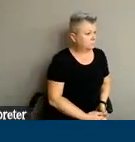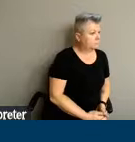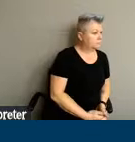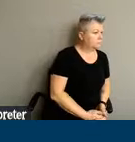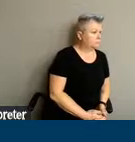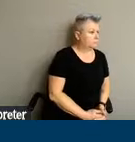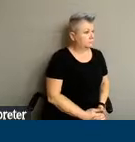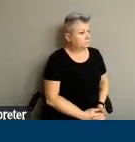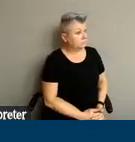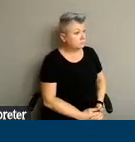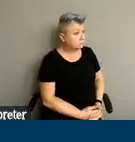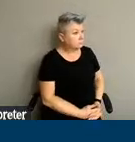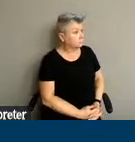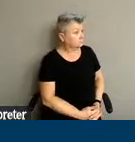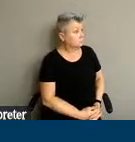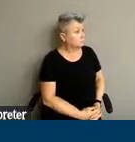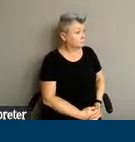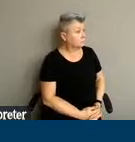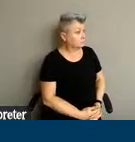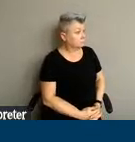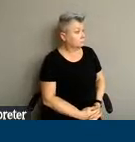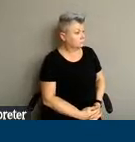They are right now?